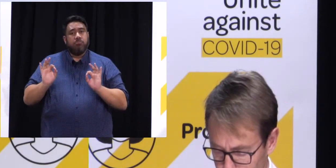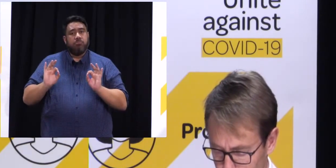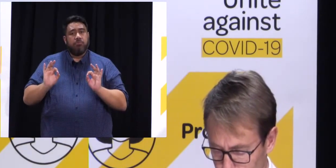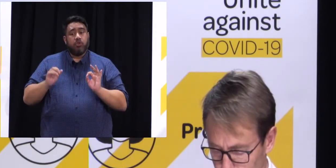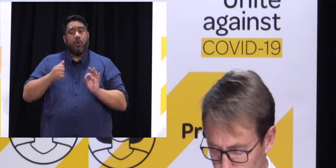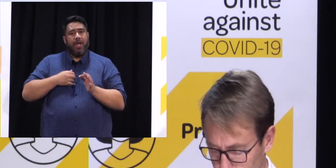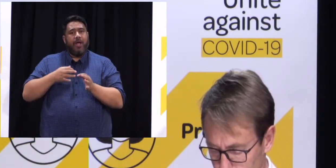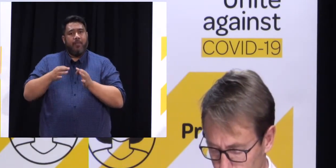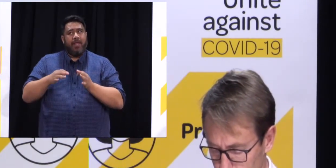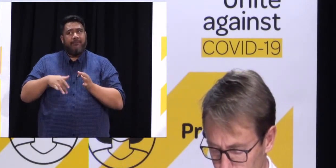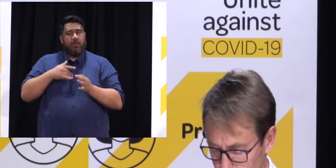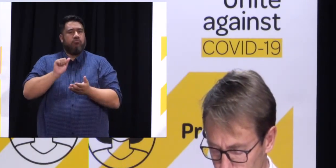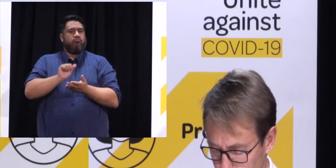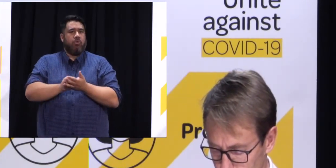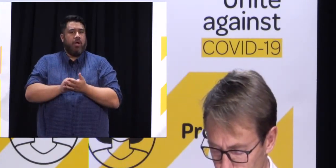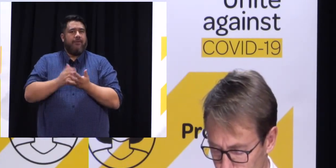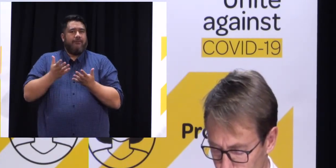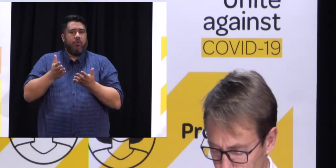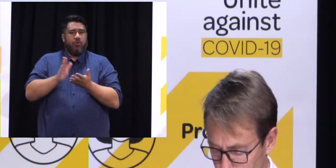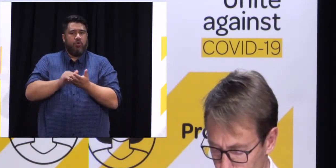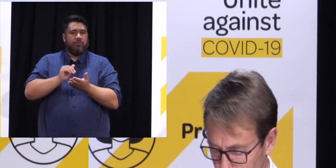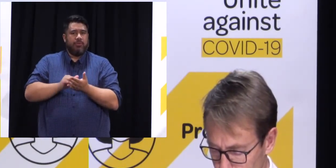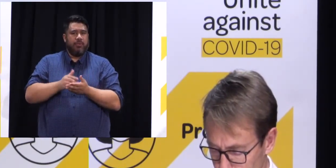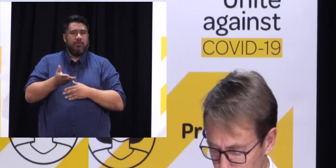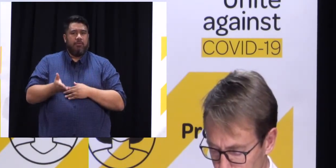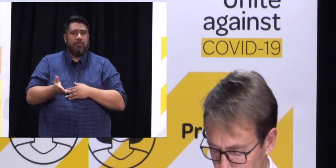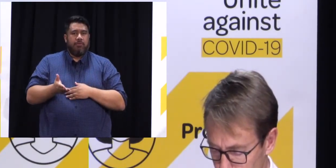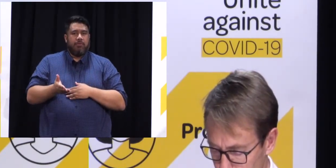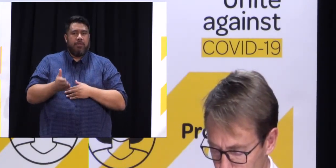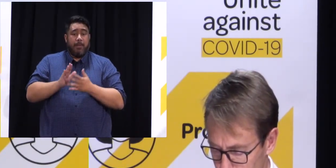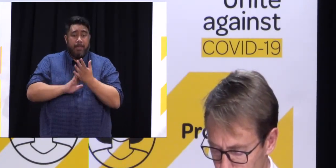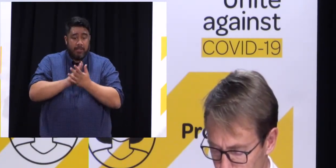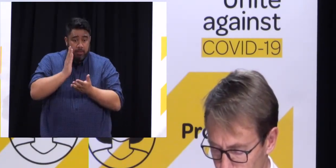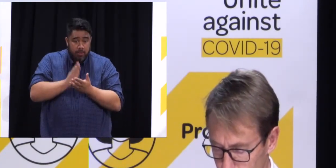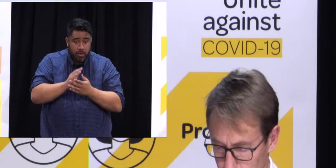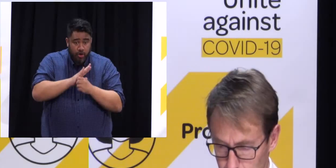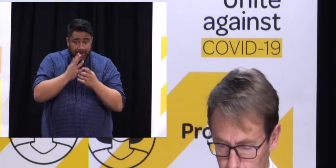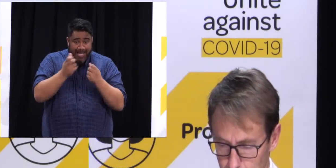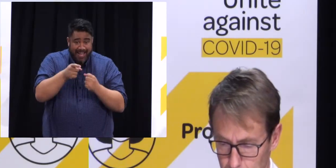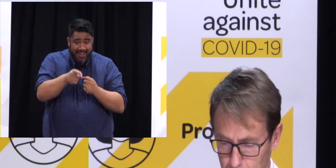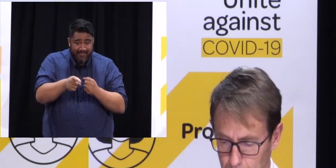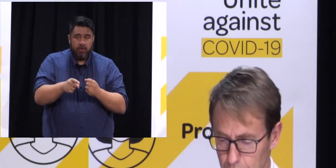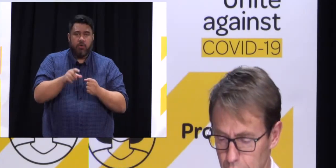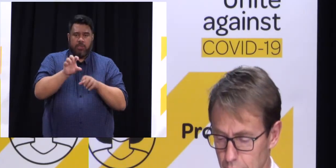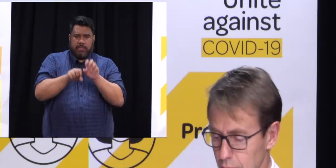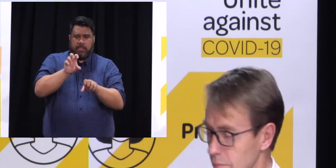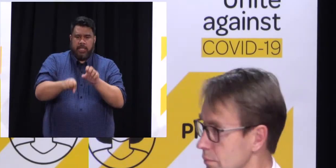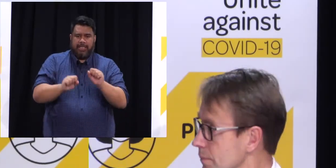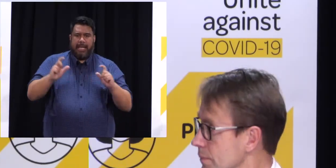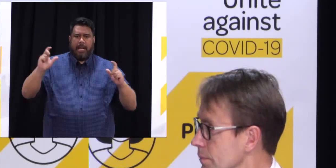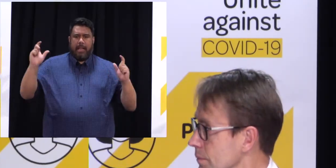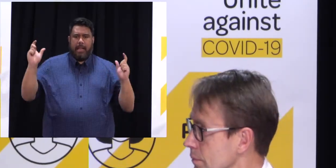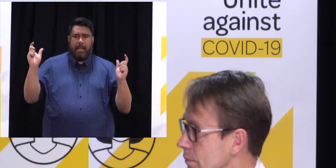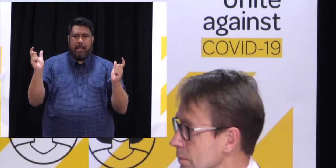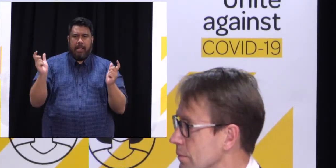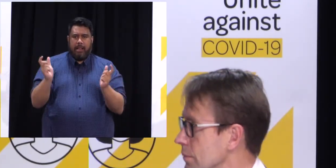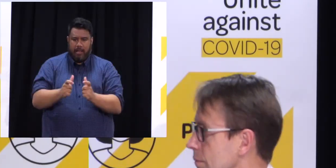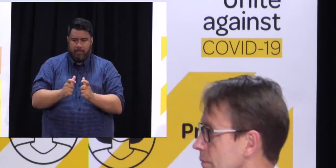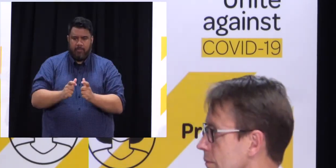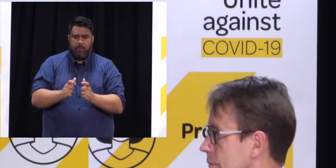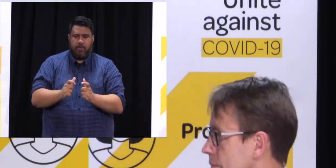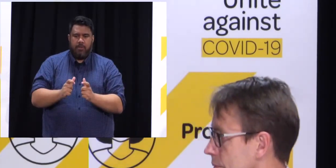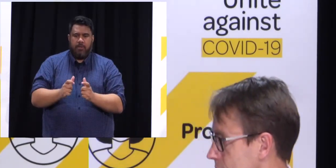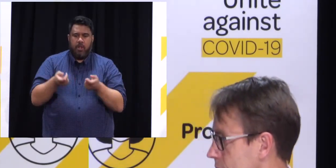strategy is the right thing for New Zealand. It means getting those cases back down to a point where we can remove our restrictions again